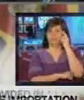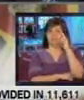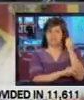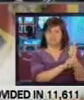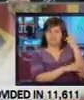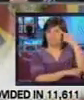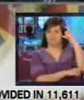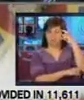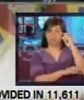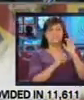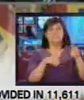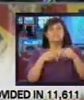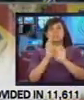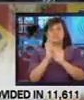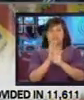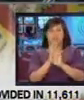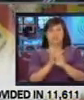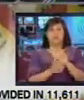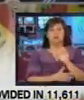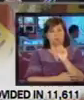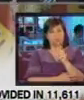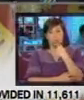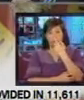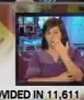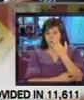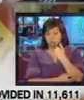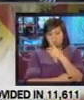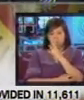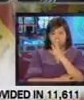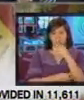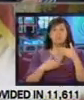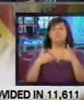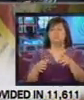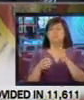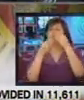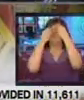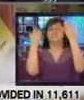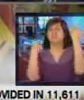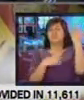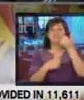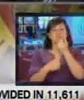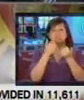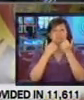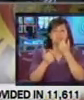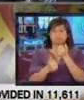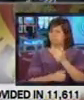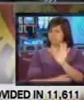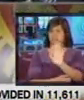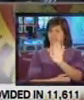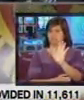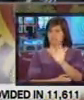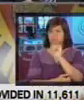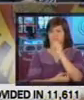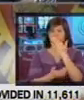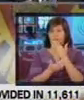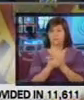is setting an example by saying those who say that we should move on and just forget about it are not doing this country